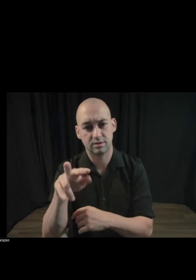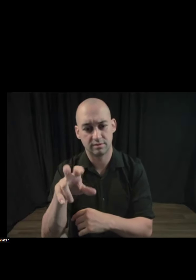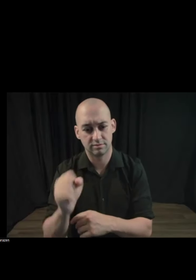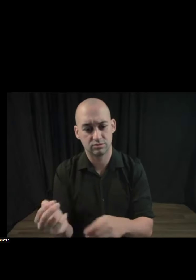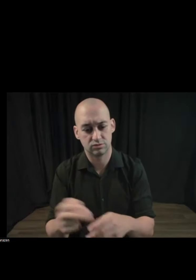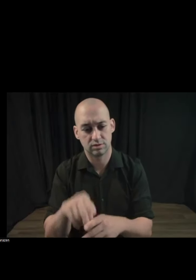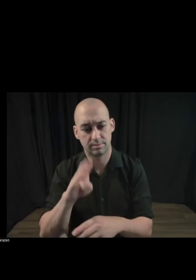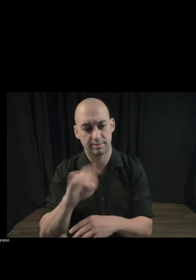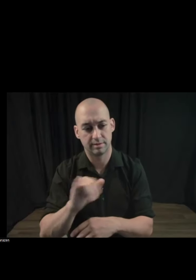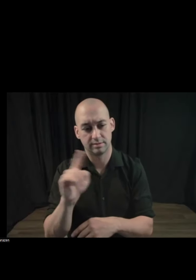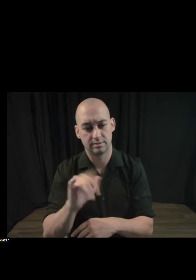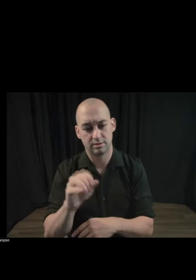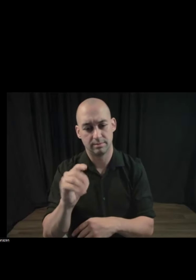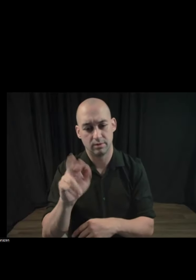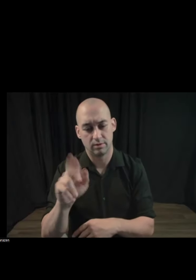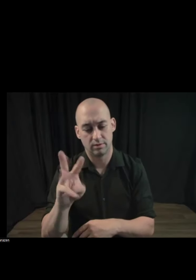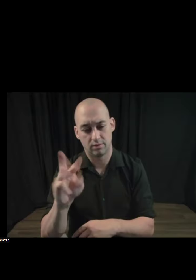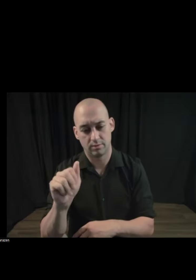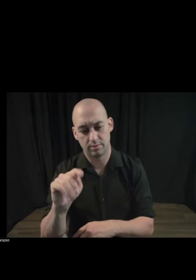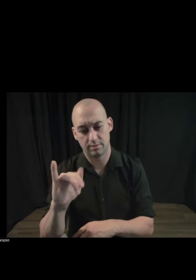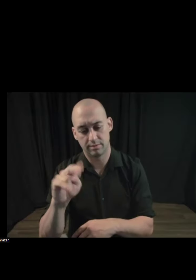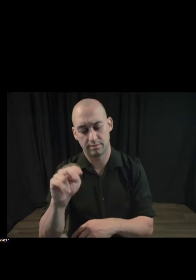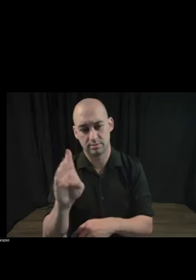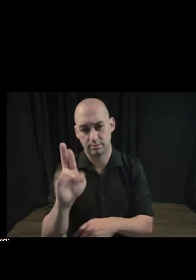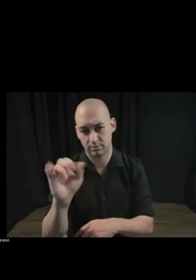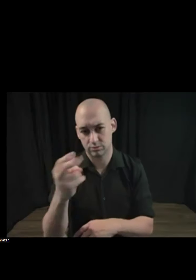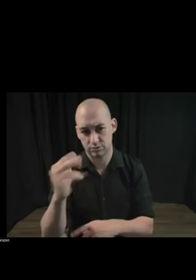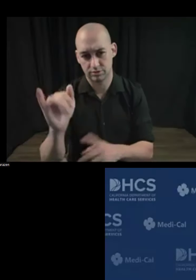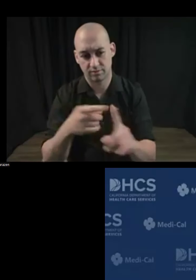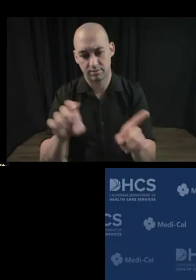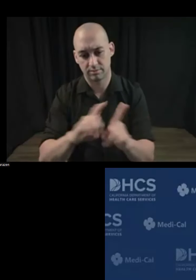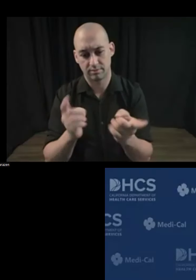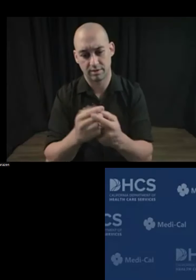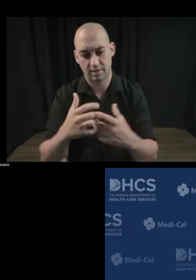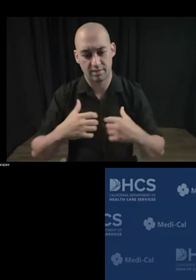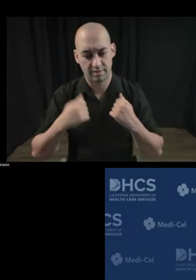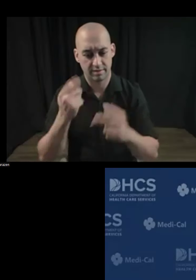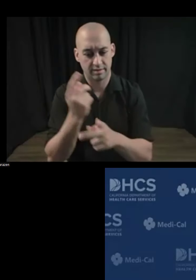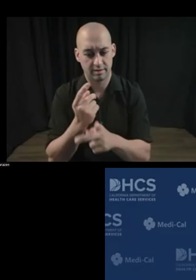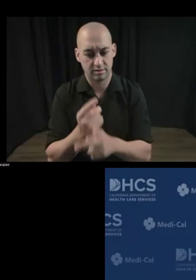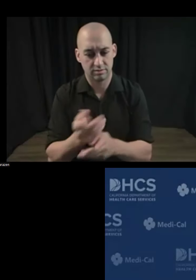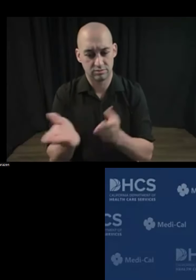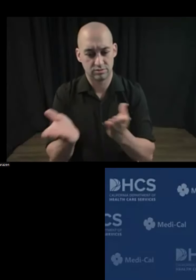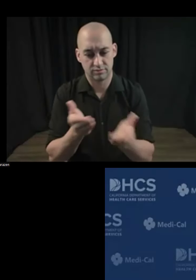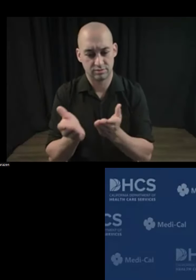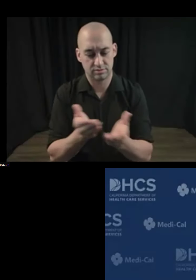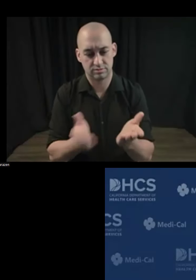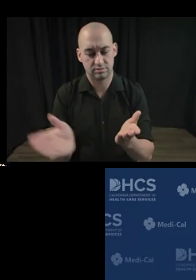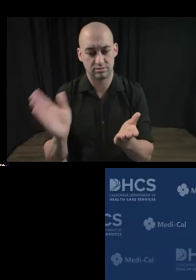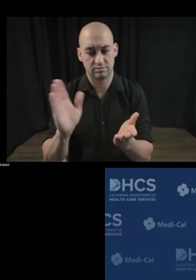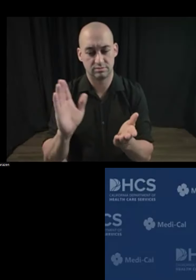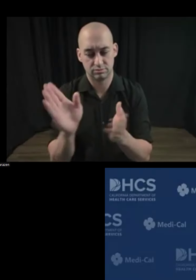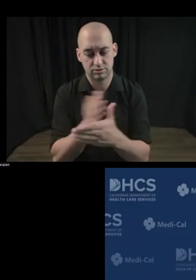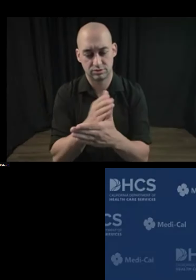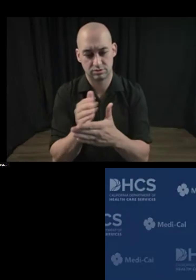Xiomara Watkins-Brisci from the Department of Health Care Services, who will share important